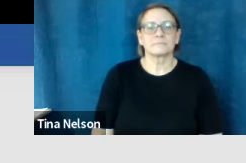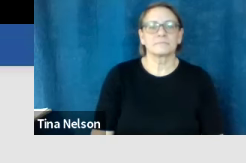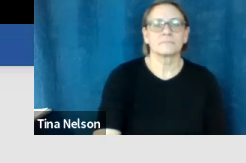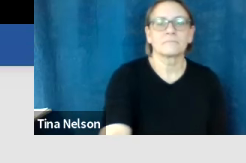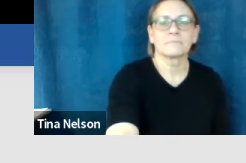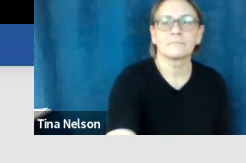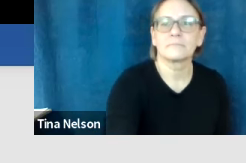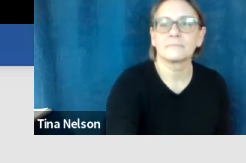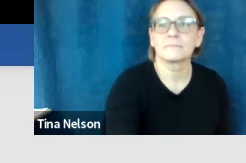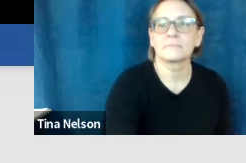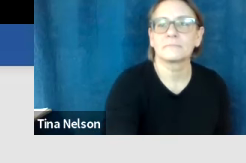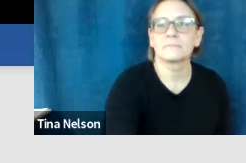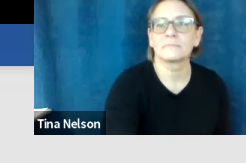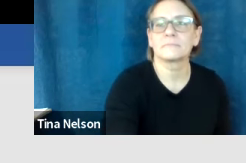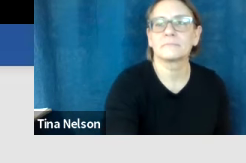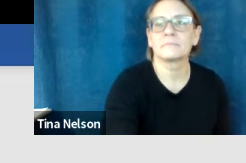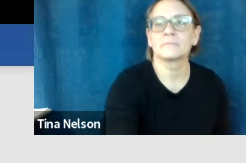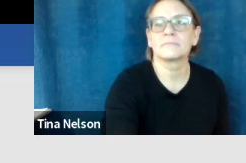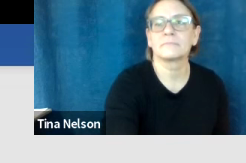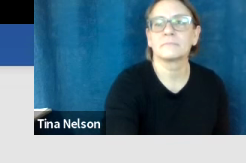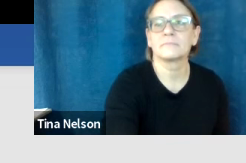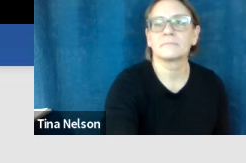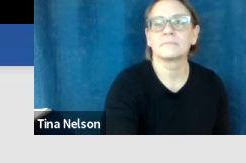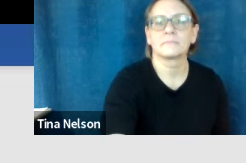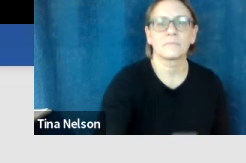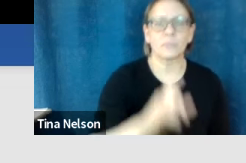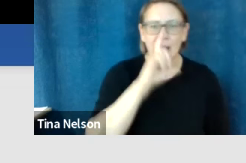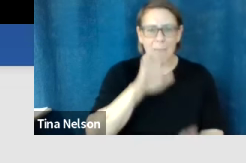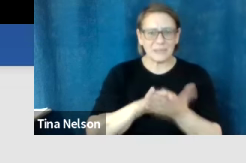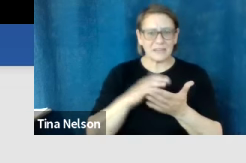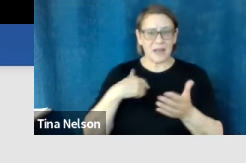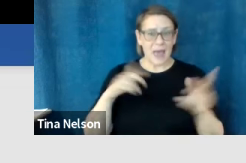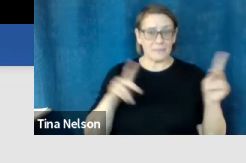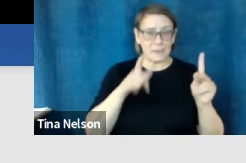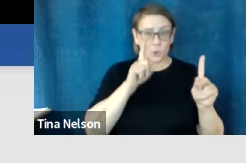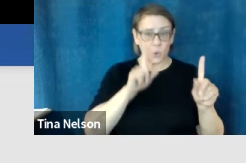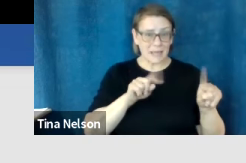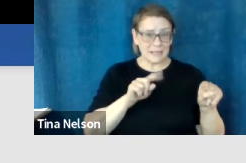I believe I had the people who attended the meeting.